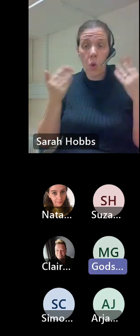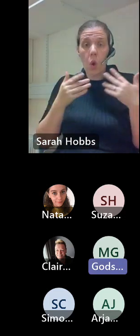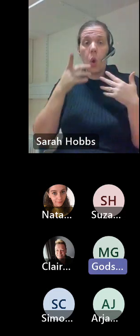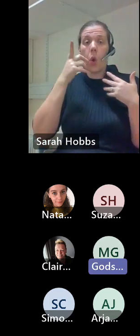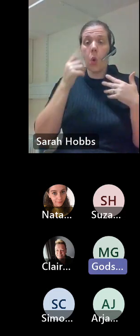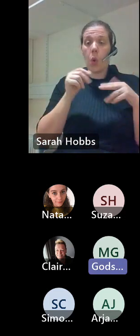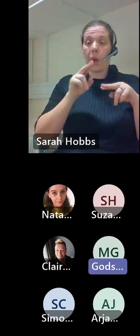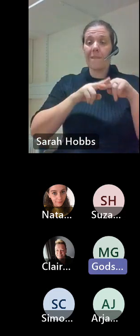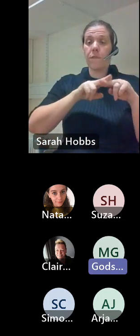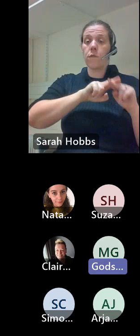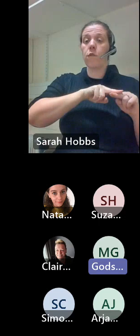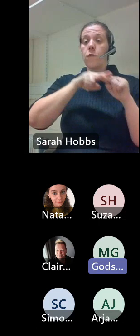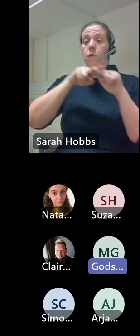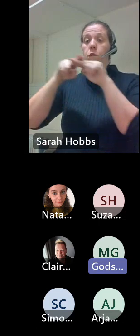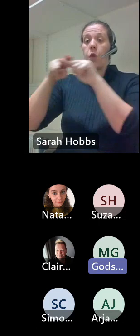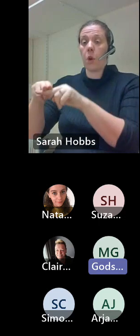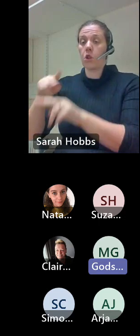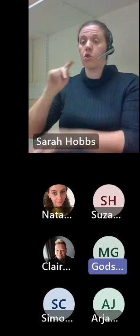that suspicious email to